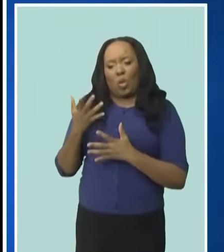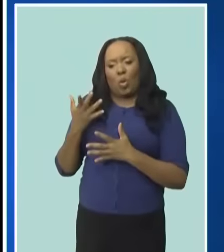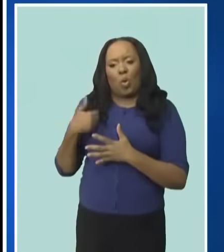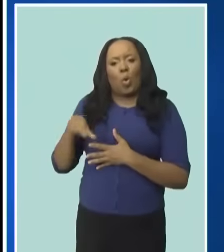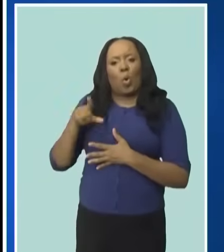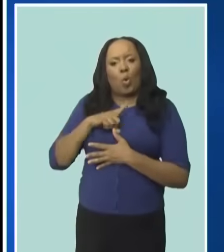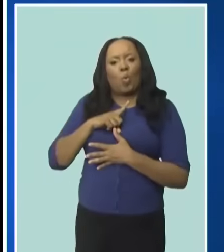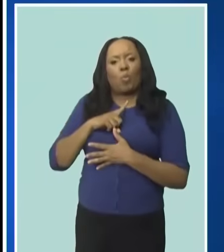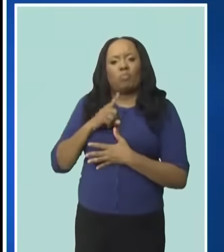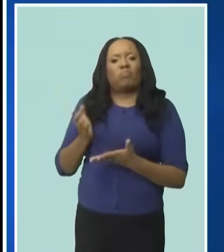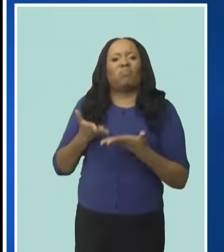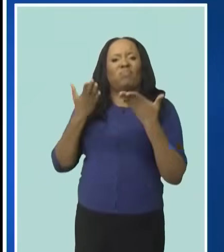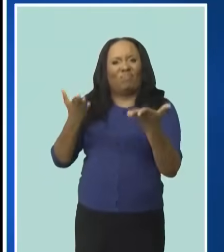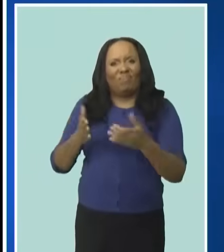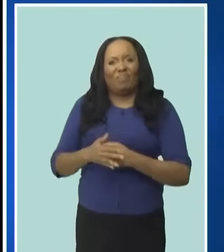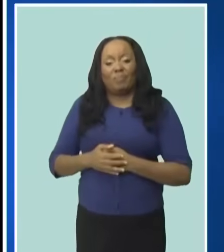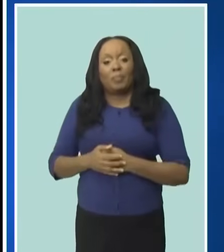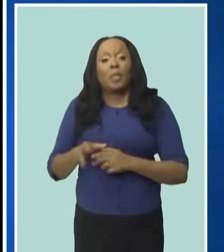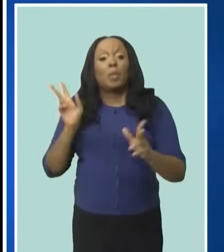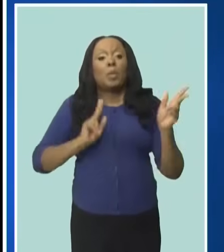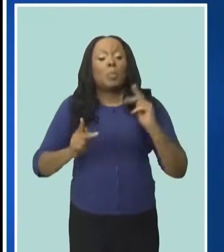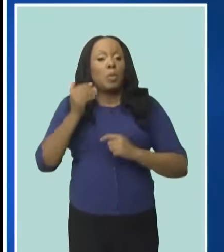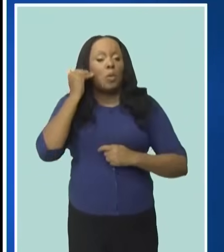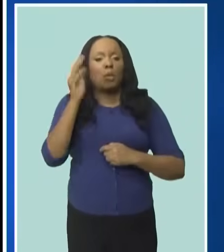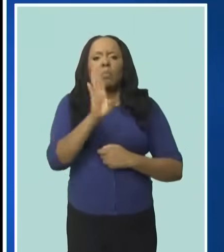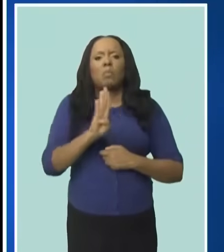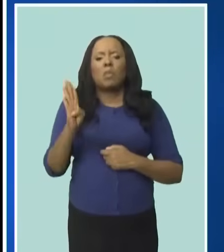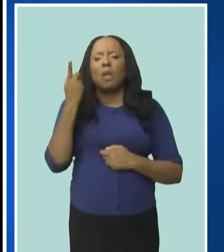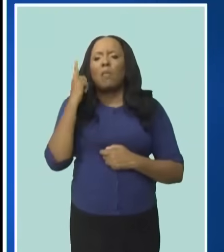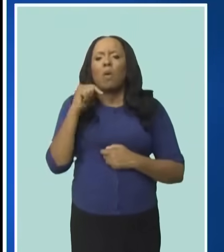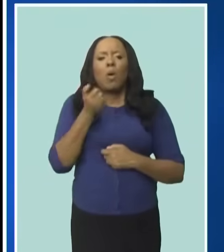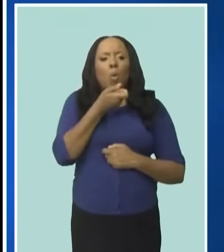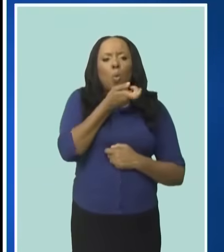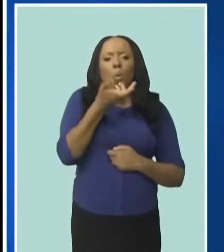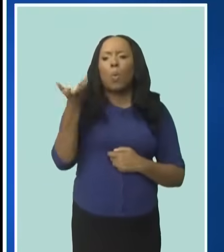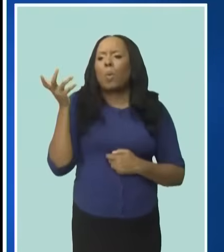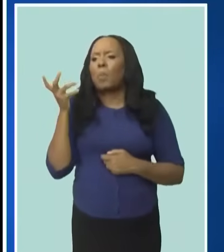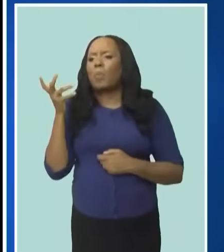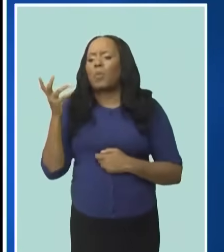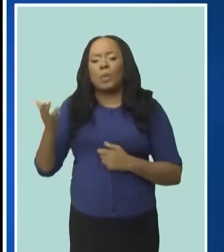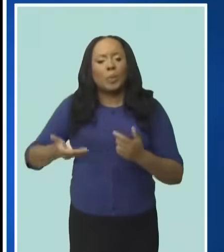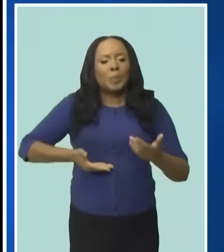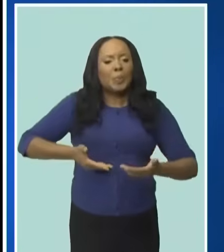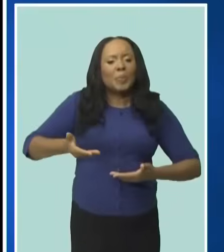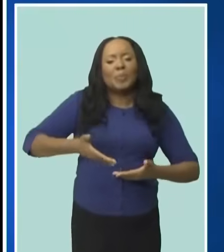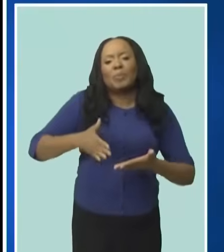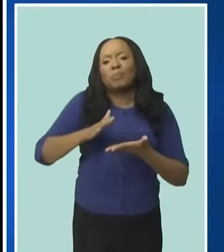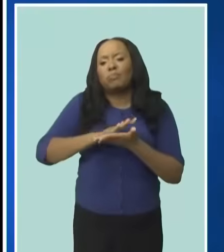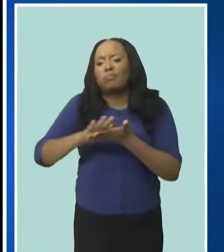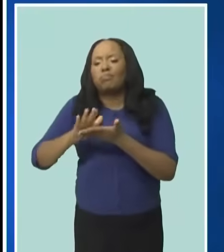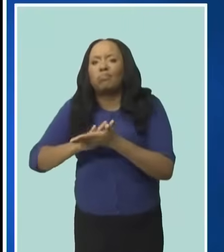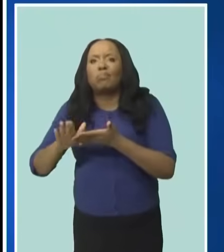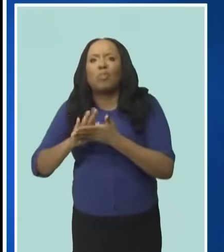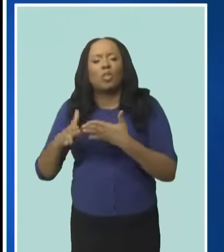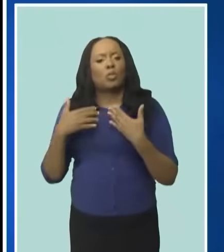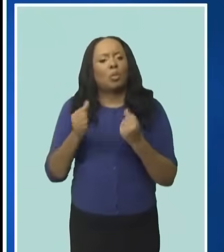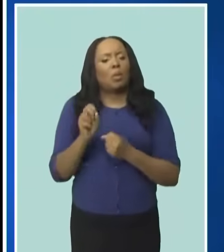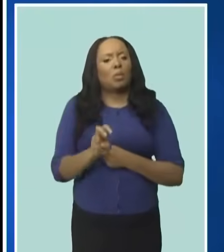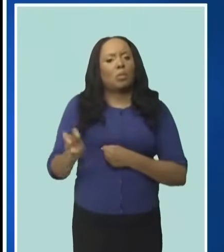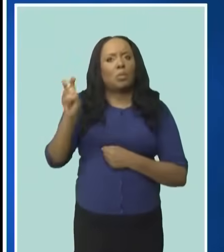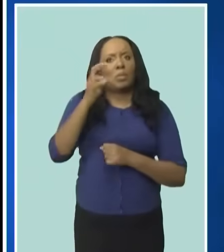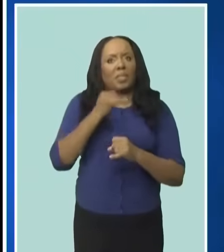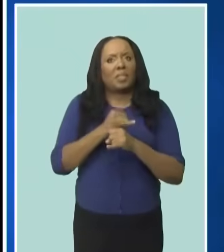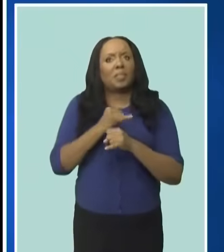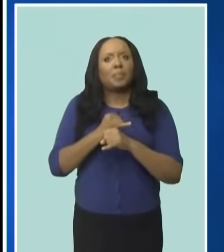place known for its warmth, its hospitality, and its strong tourism industry. And we've been able